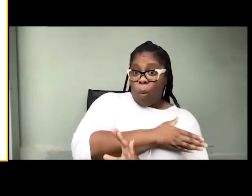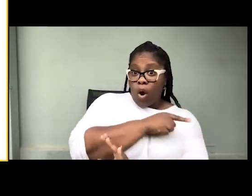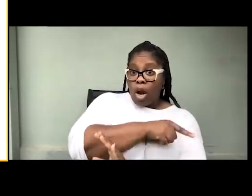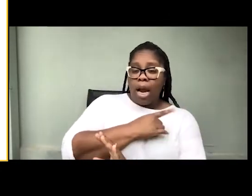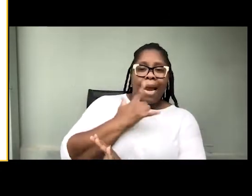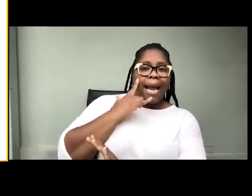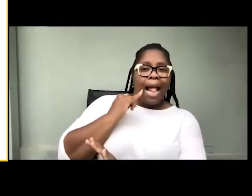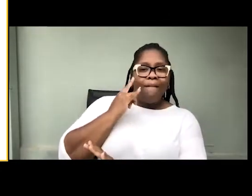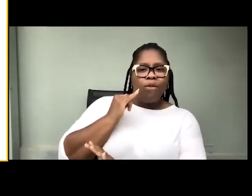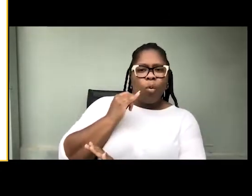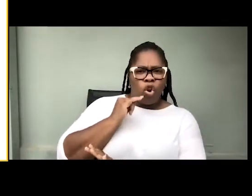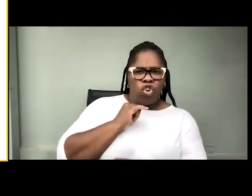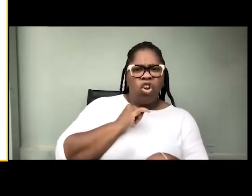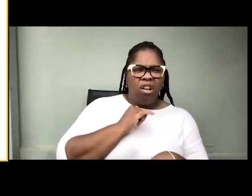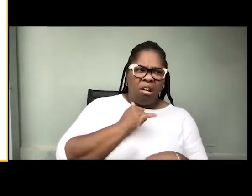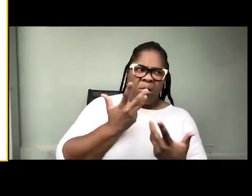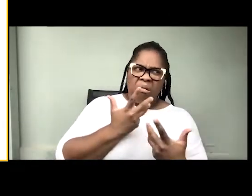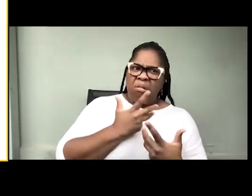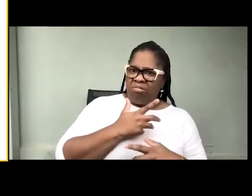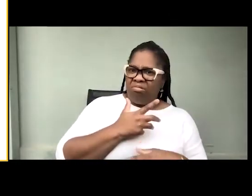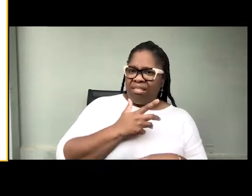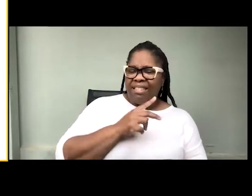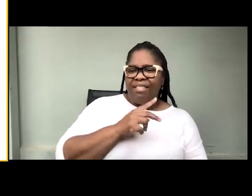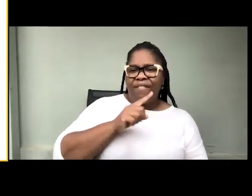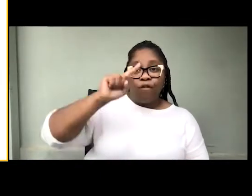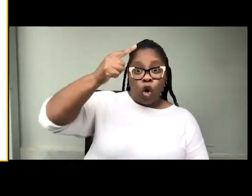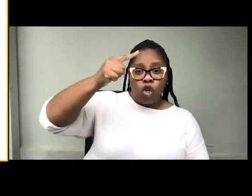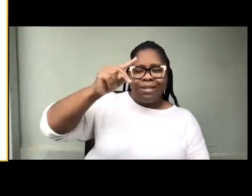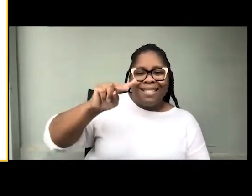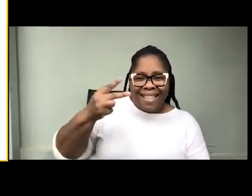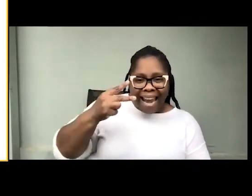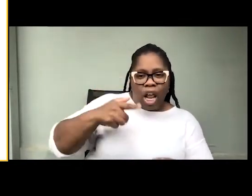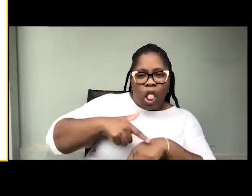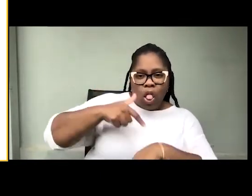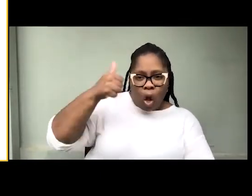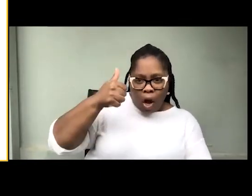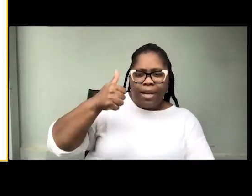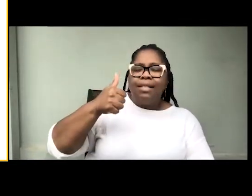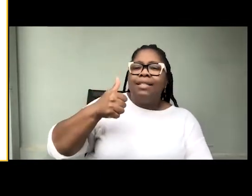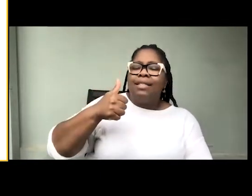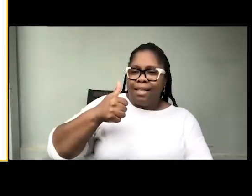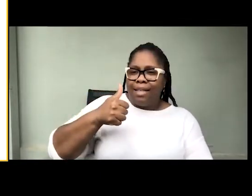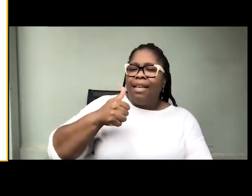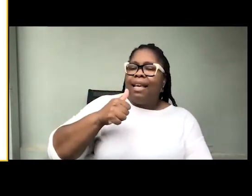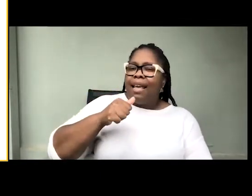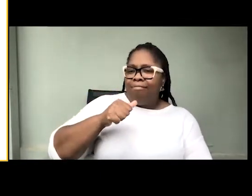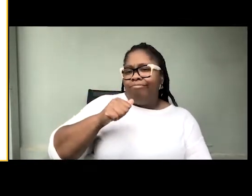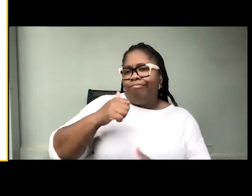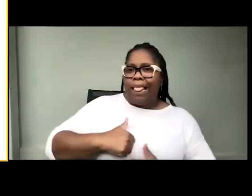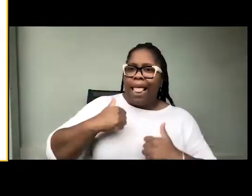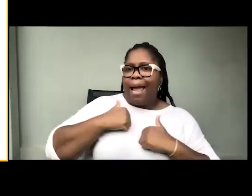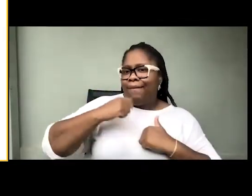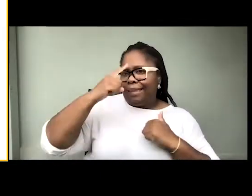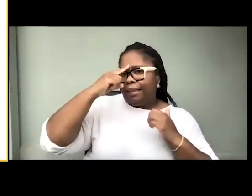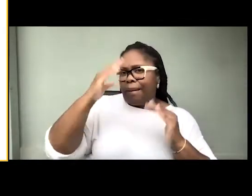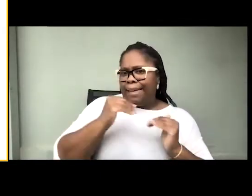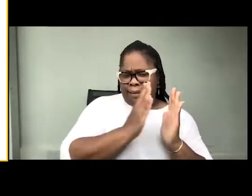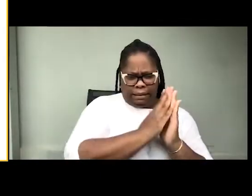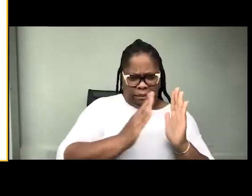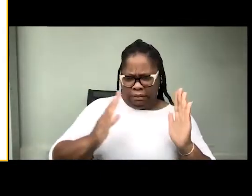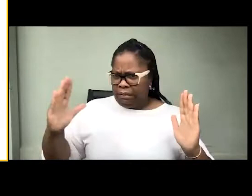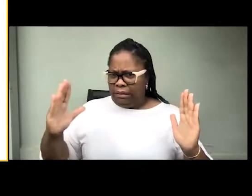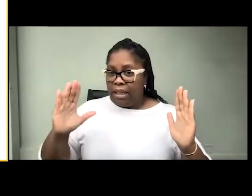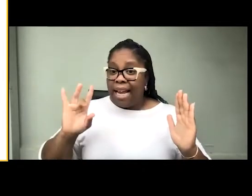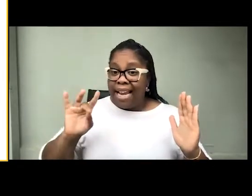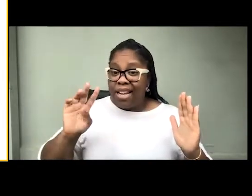almost 82 years of age. And with living longer comes lots of implications. And I know we can all